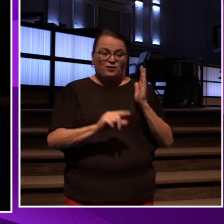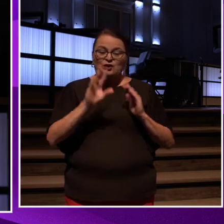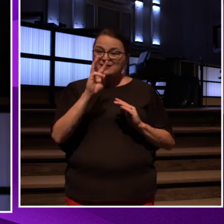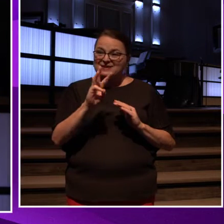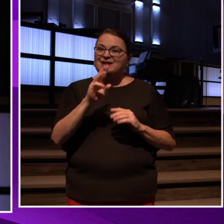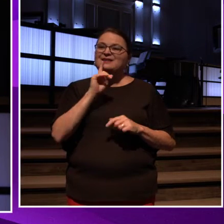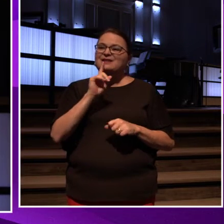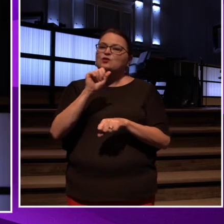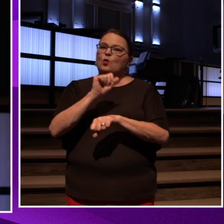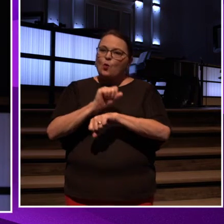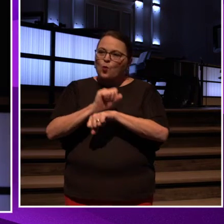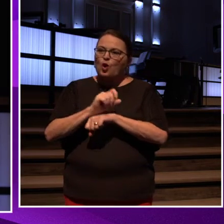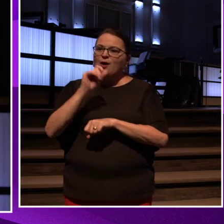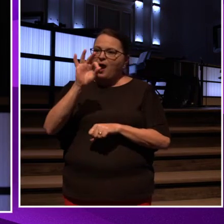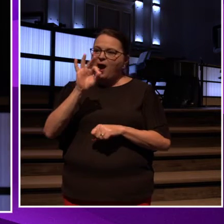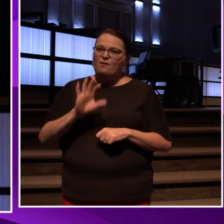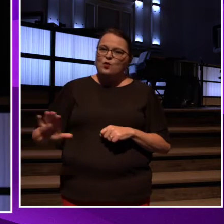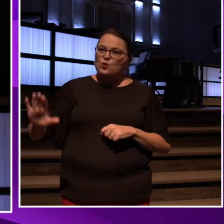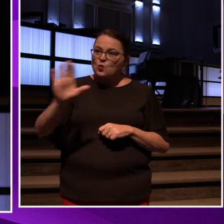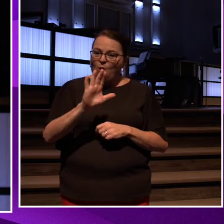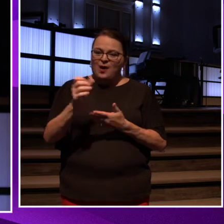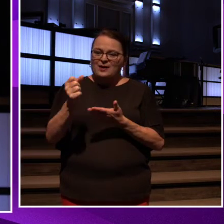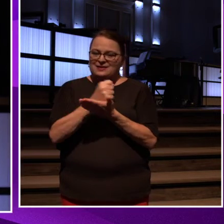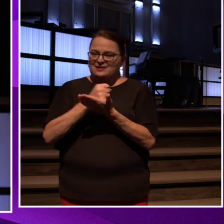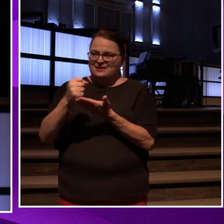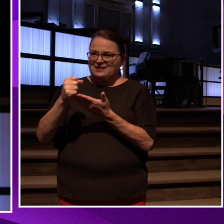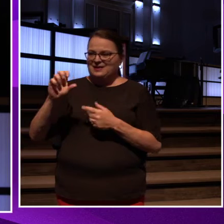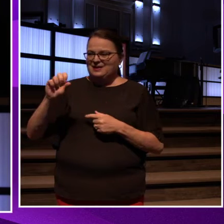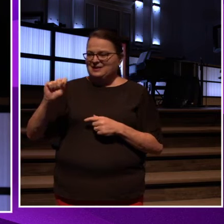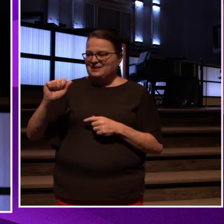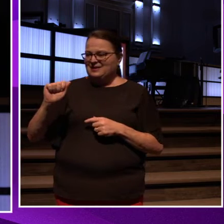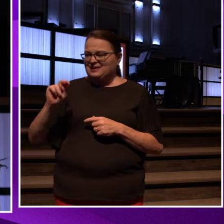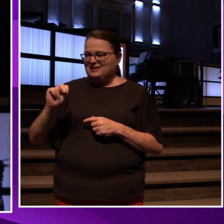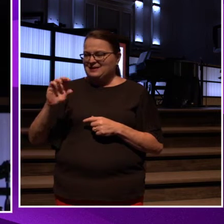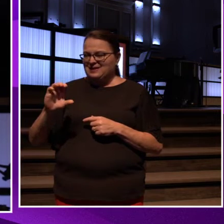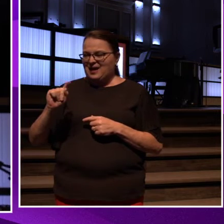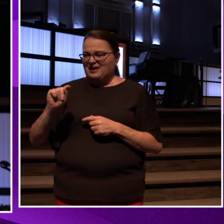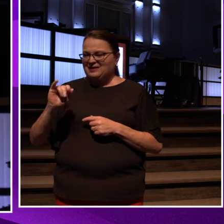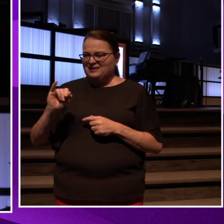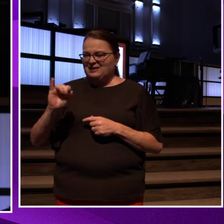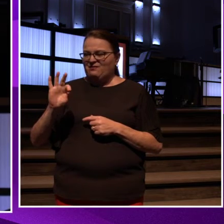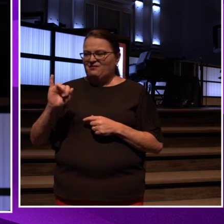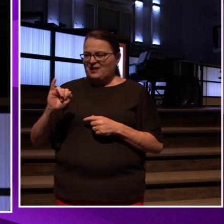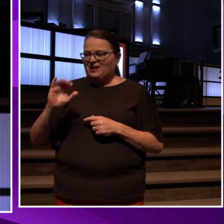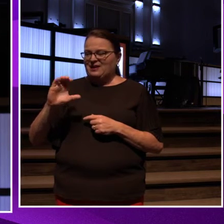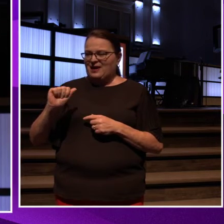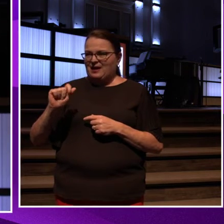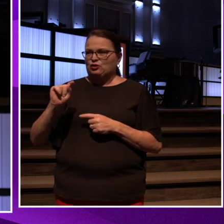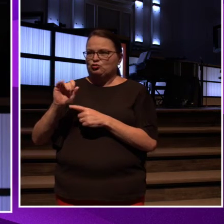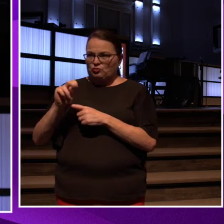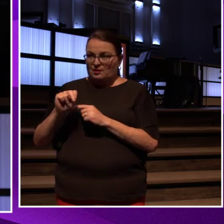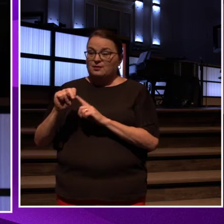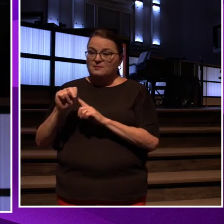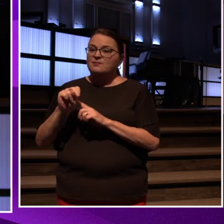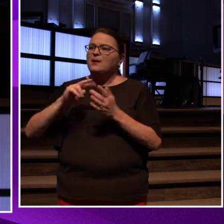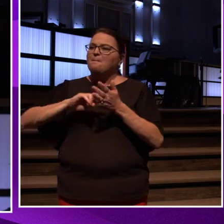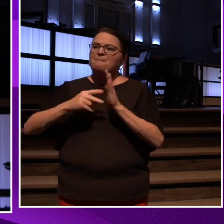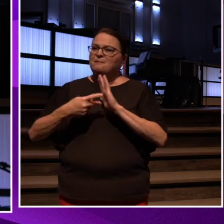work of your sanctification. Now, that's a big theological word, but it simply means